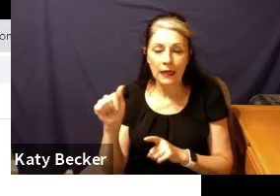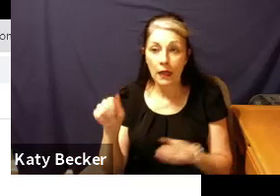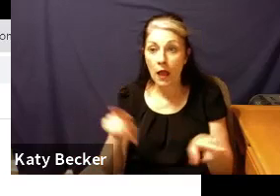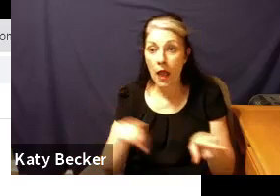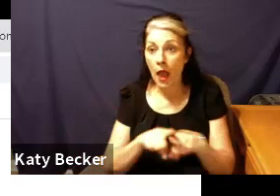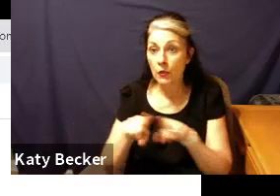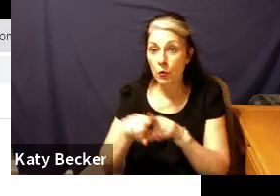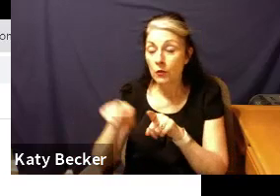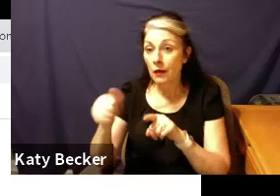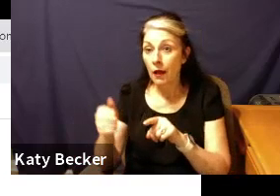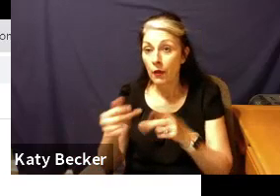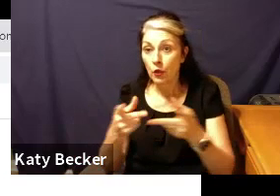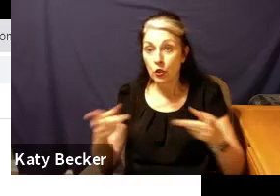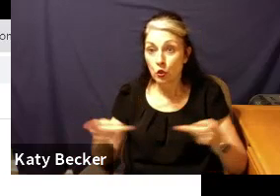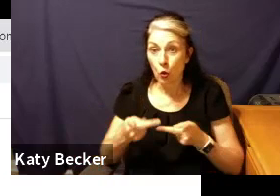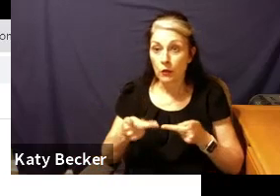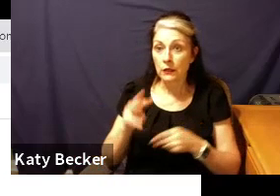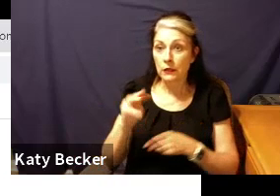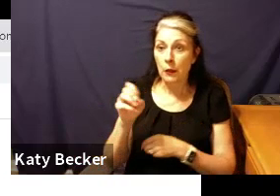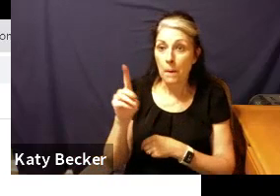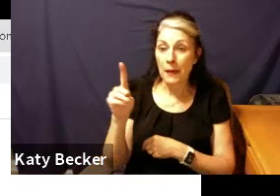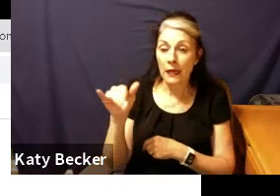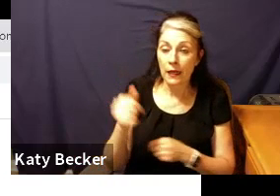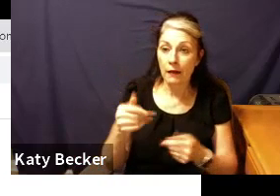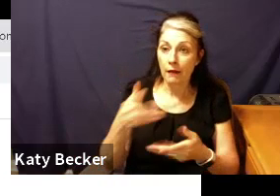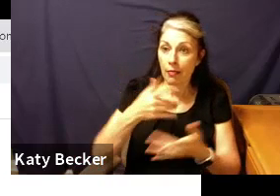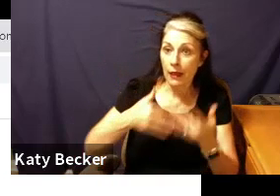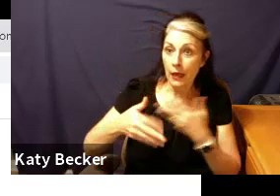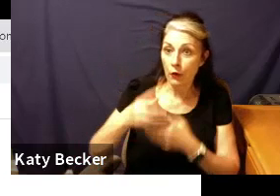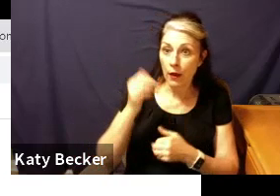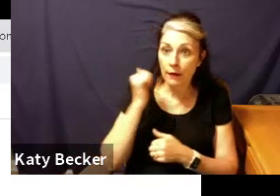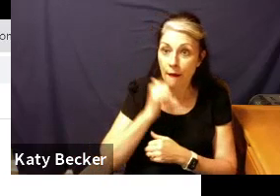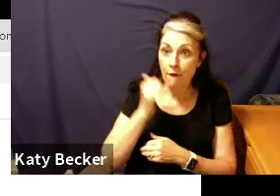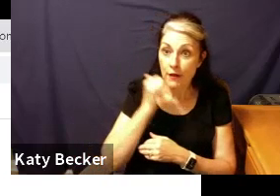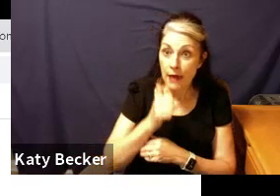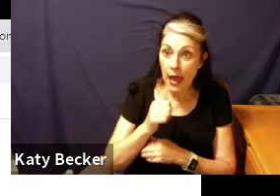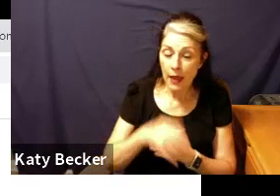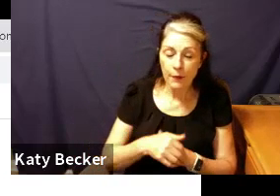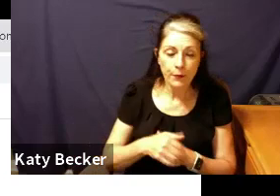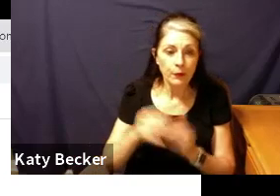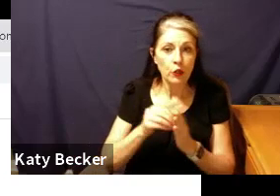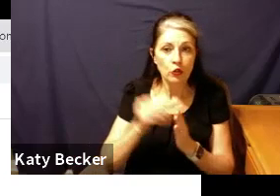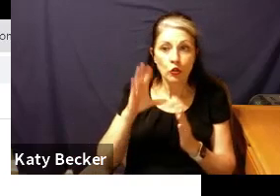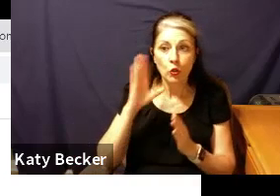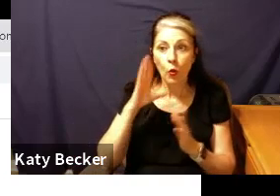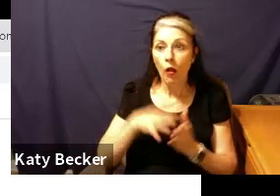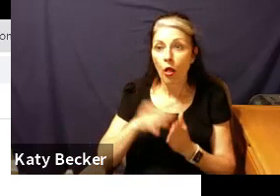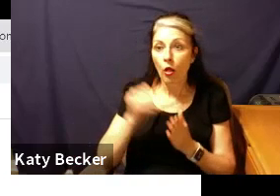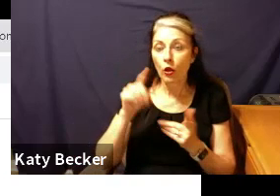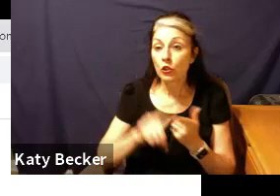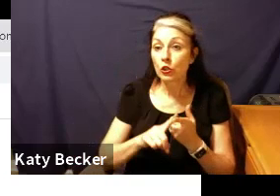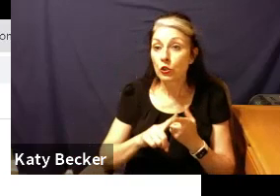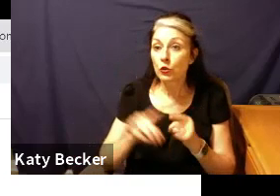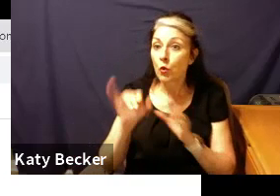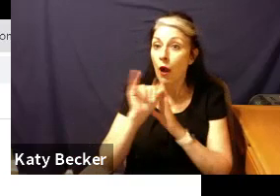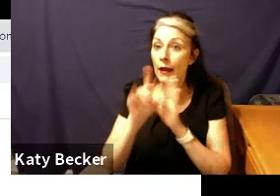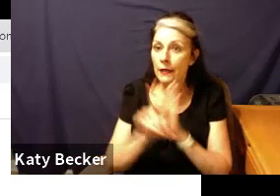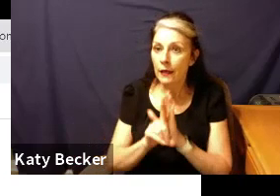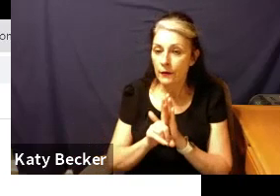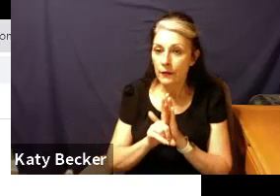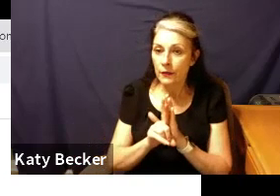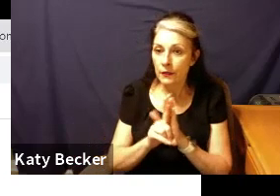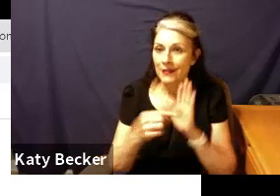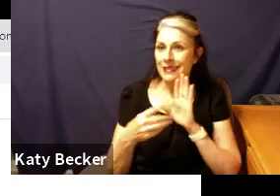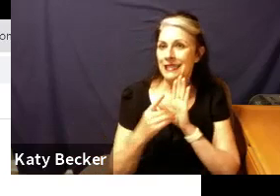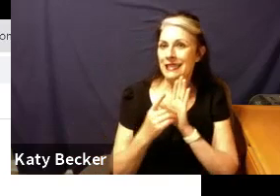as other sources of media that they interact with every single day. Students will learn to